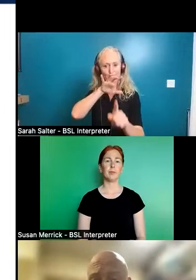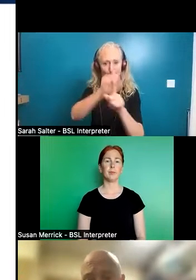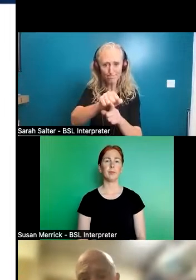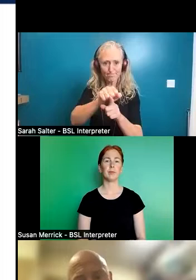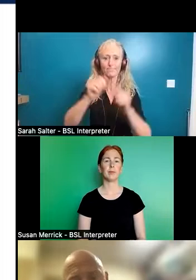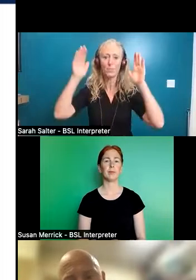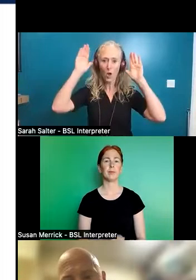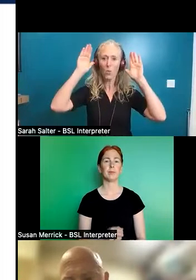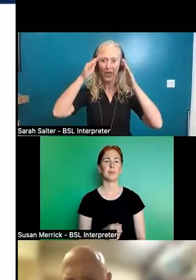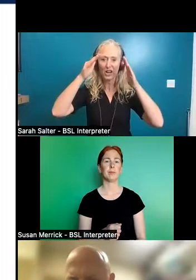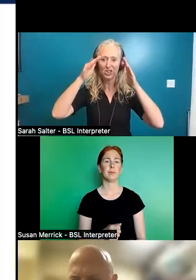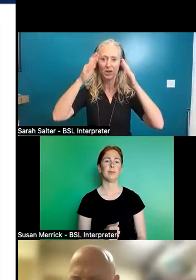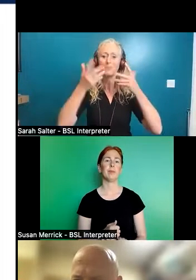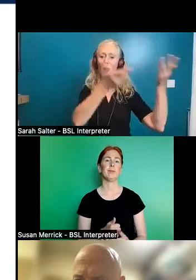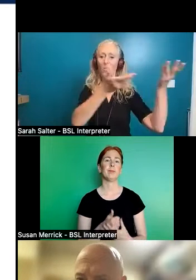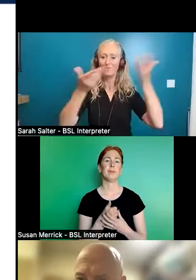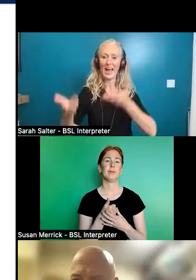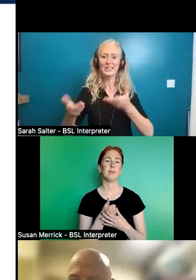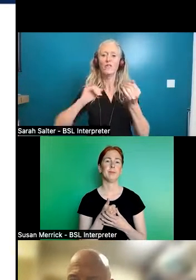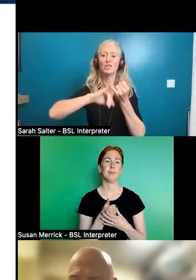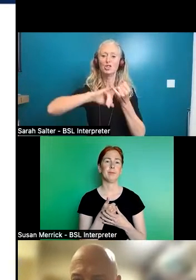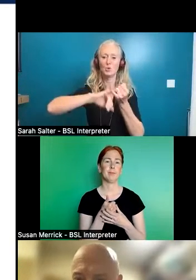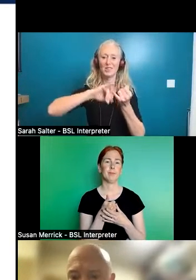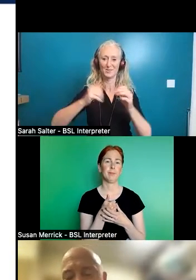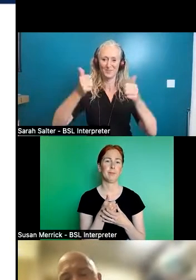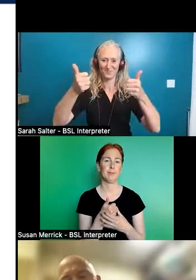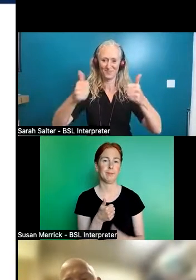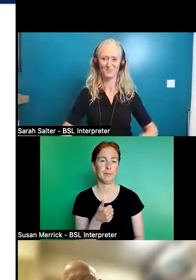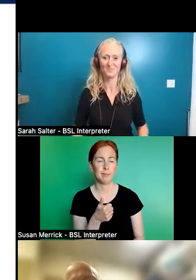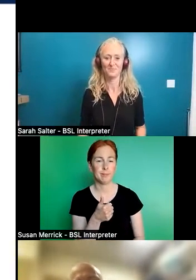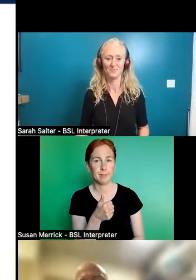So I'm going to talk to you a little bit about the eye, because clearly I feel on home turf there.